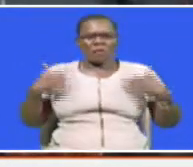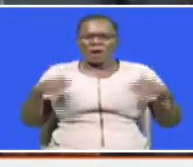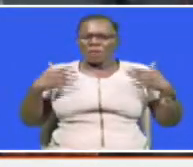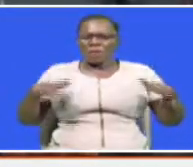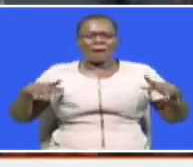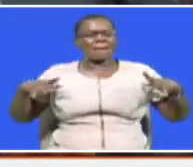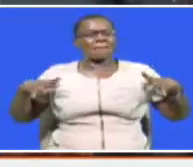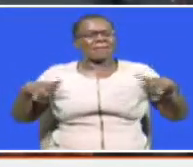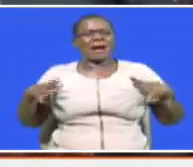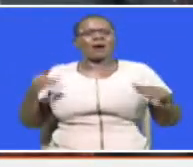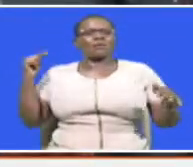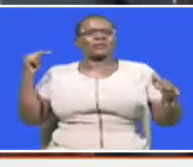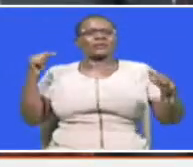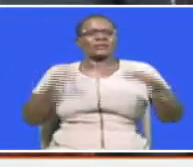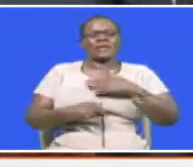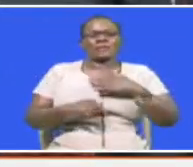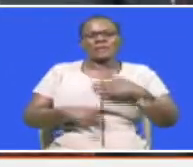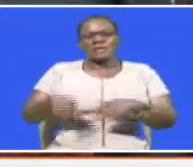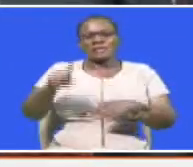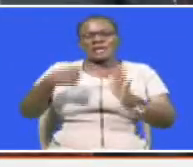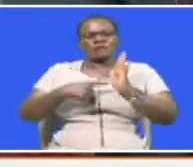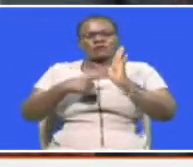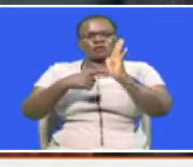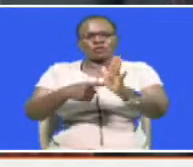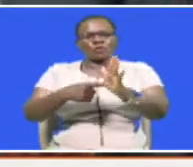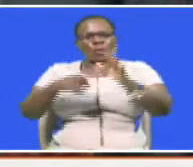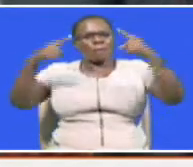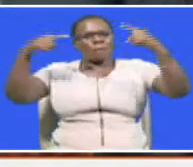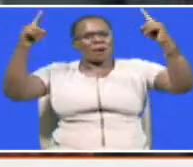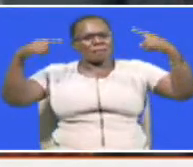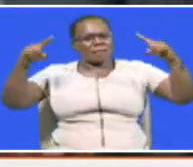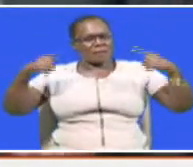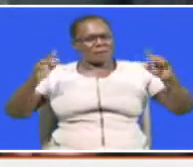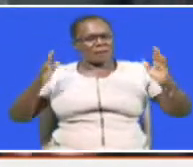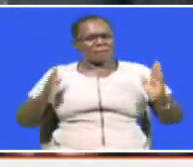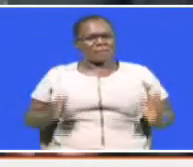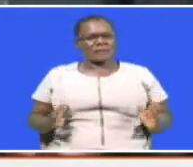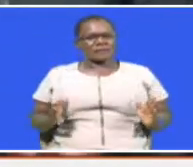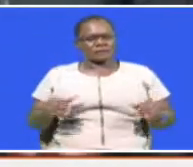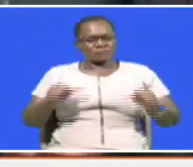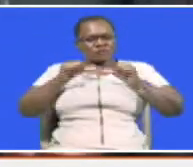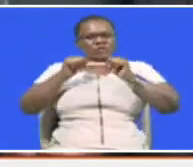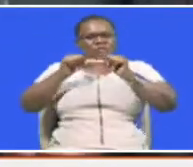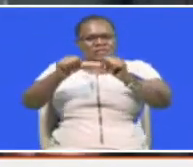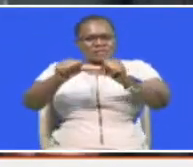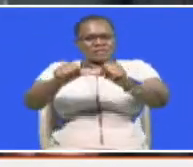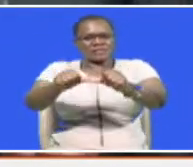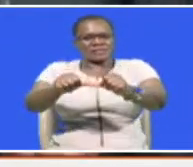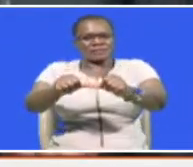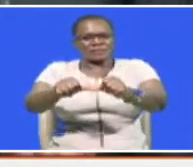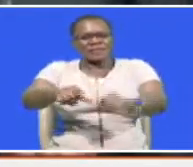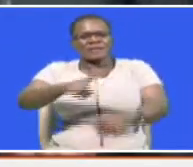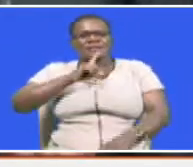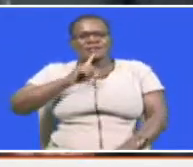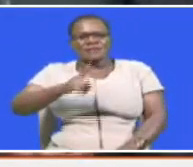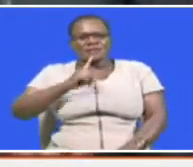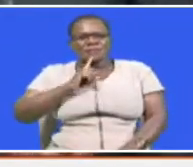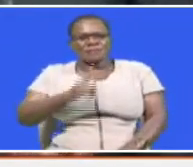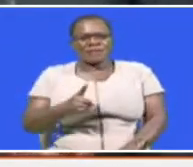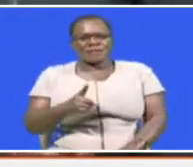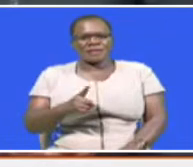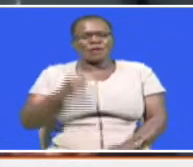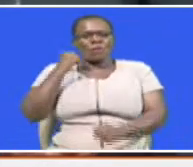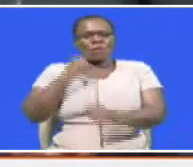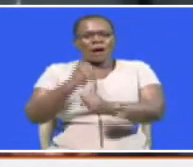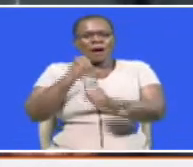proud. She stands as a shining model of consistency, discipline,